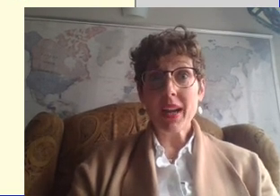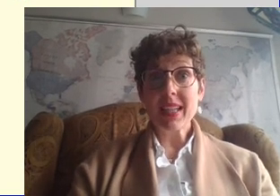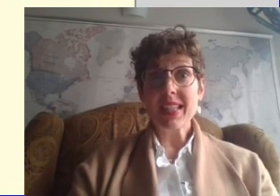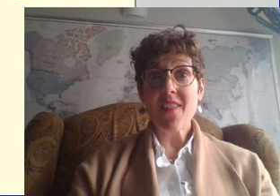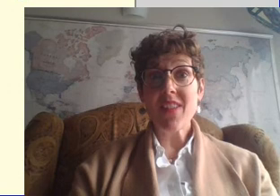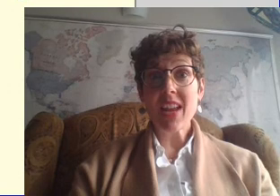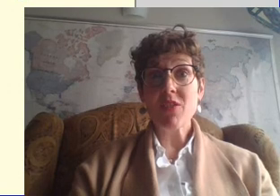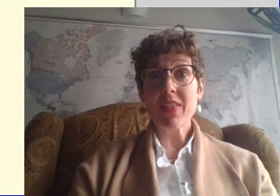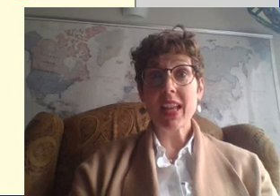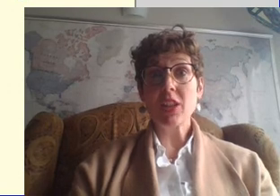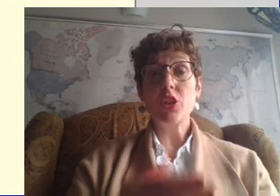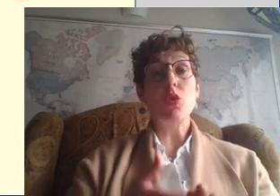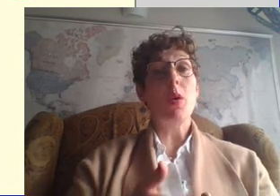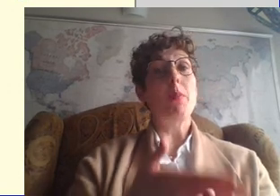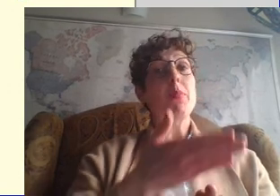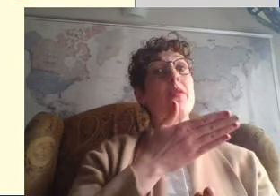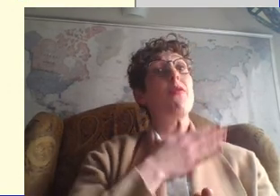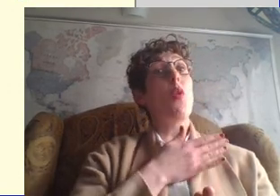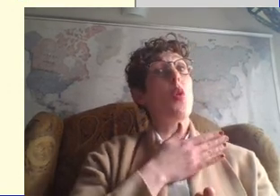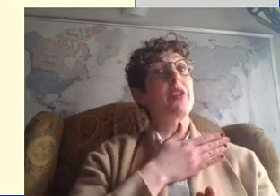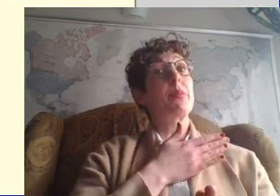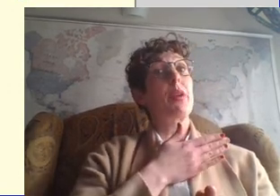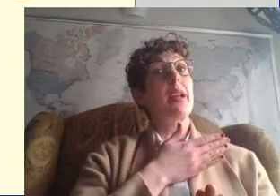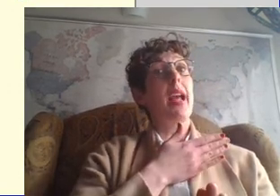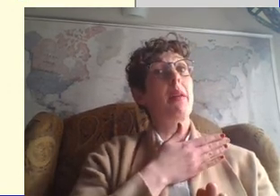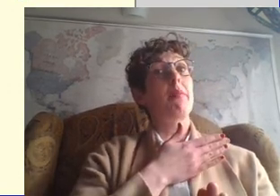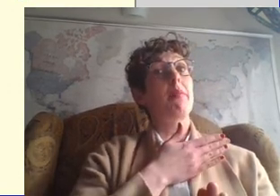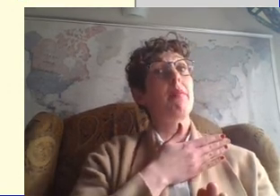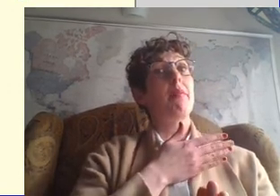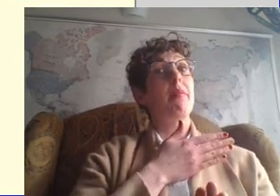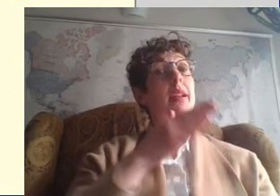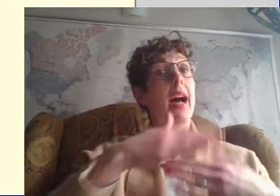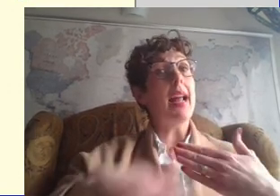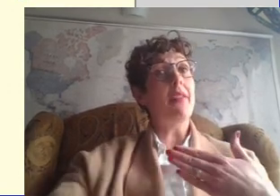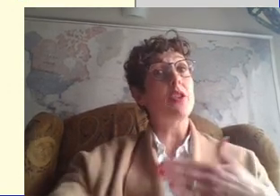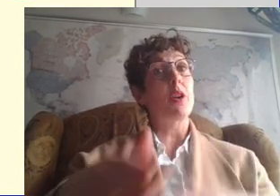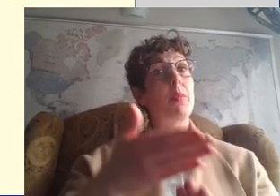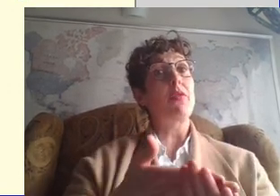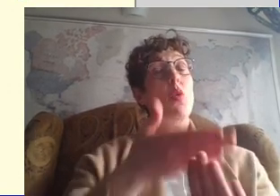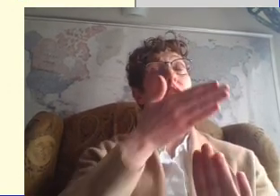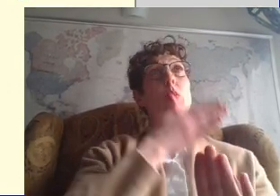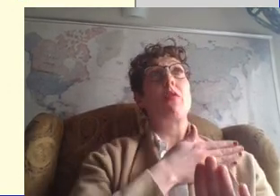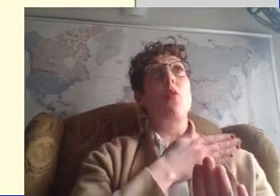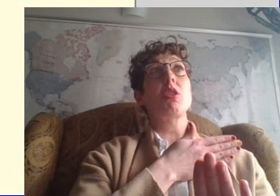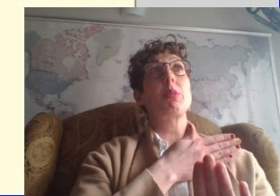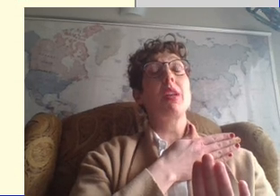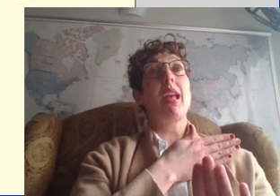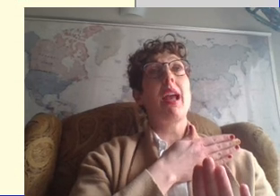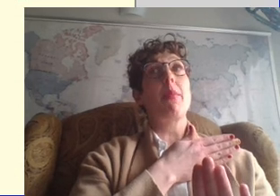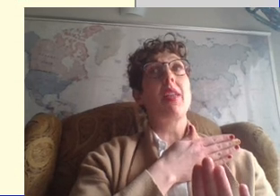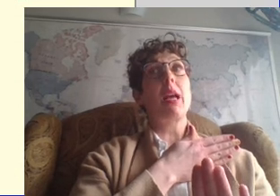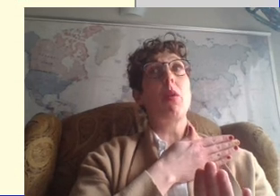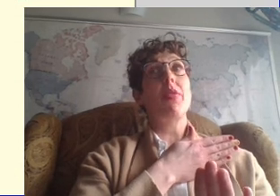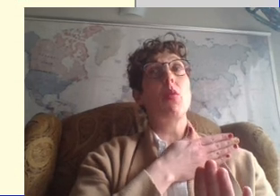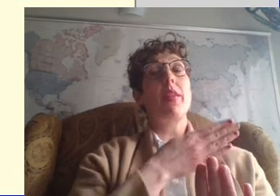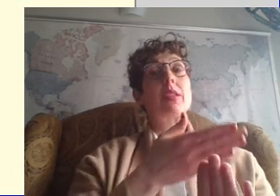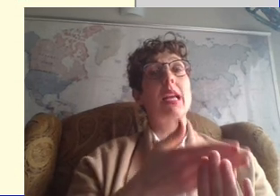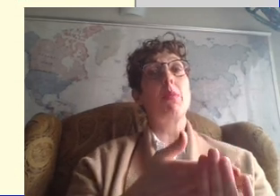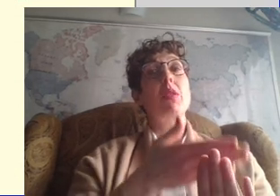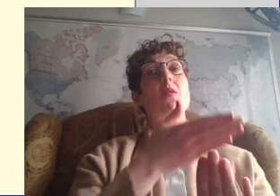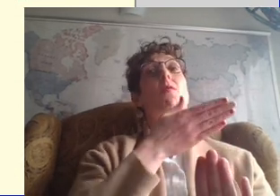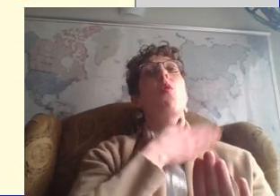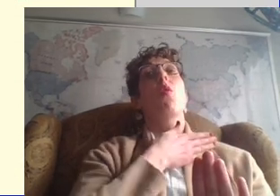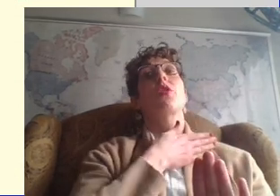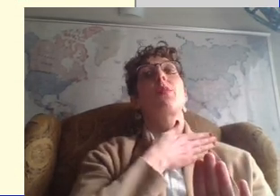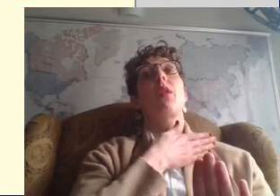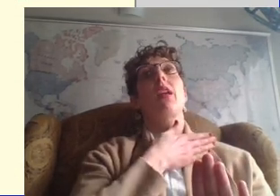What were Brennan's favorite things to do before spring came? Not after, before. So before spring came, think about what the weather's